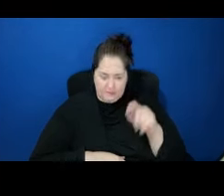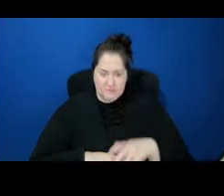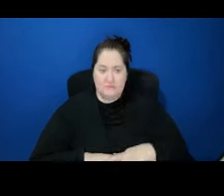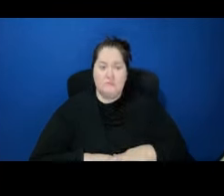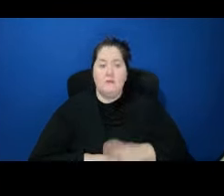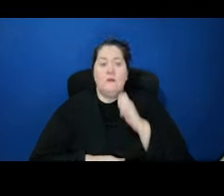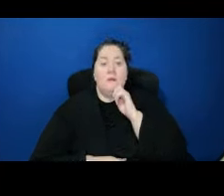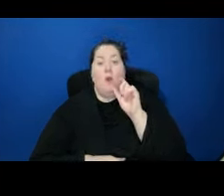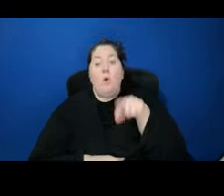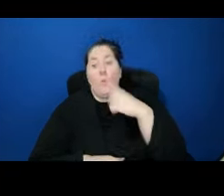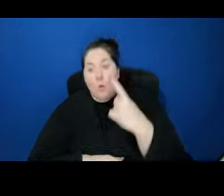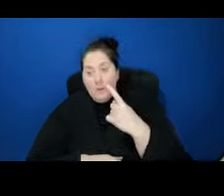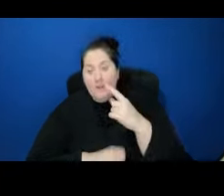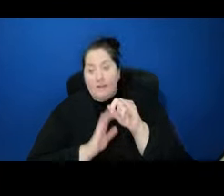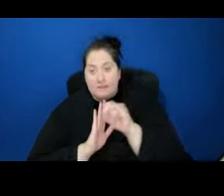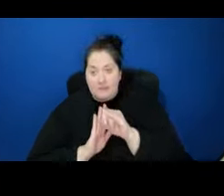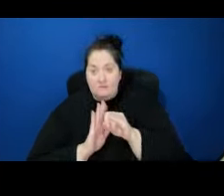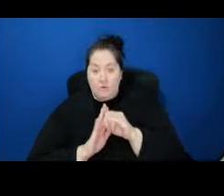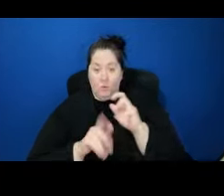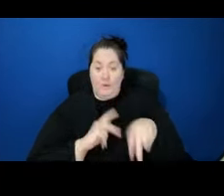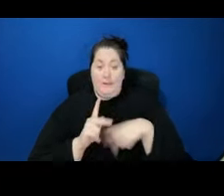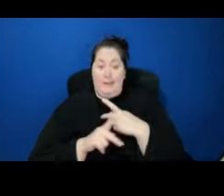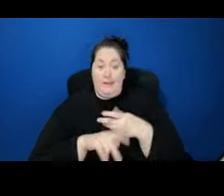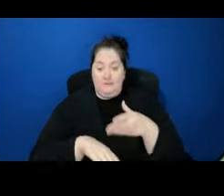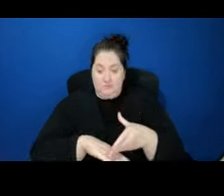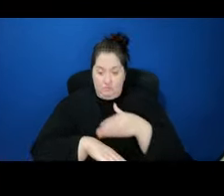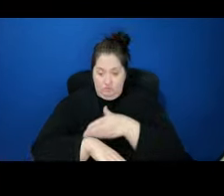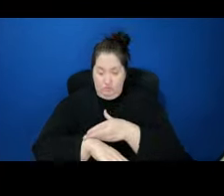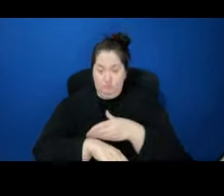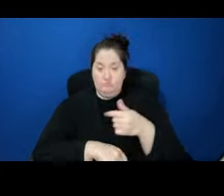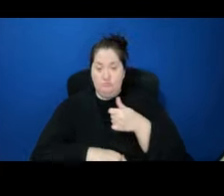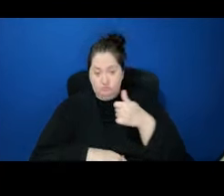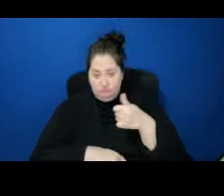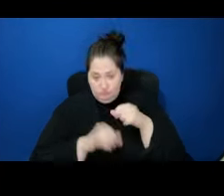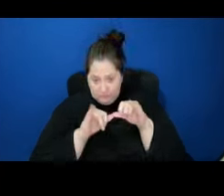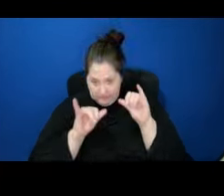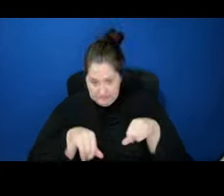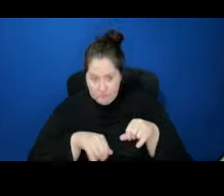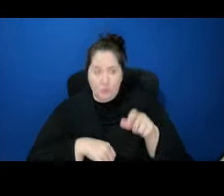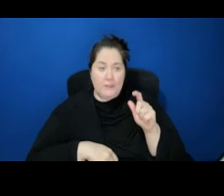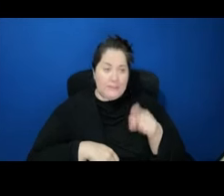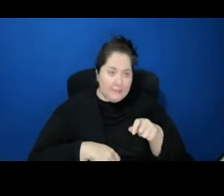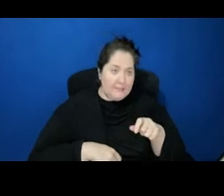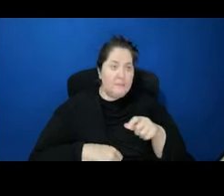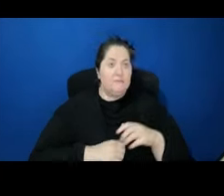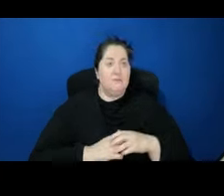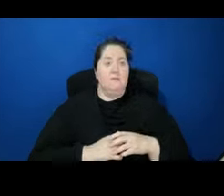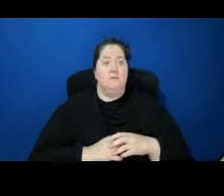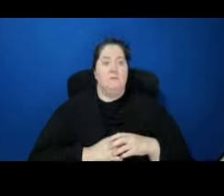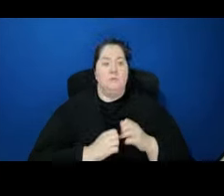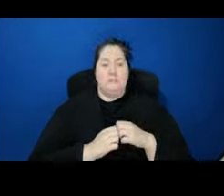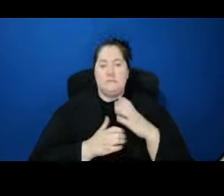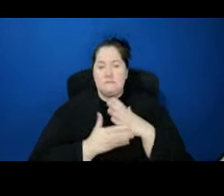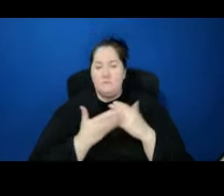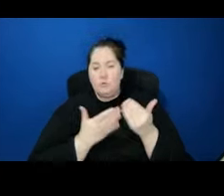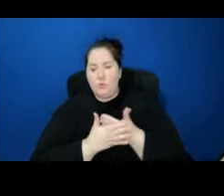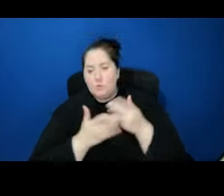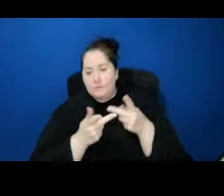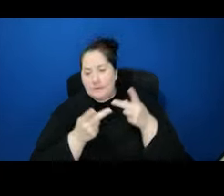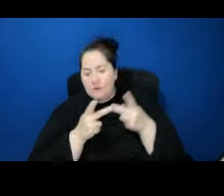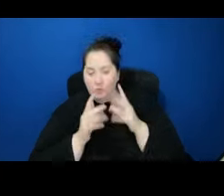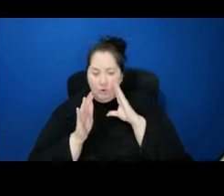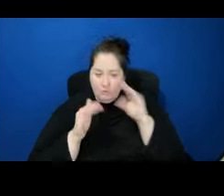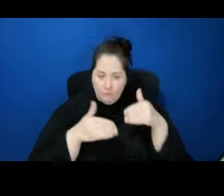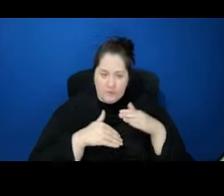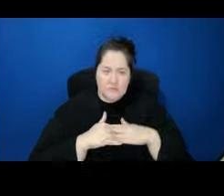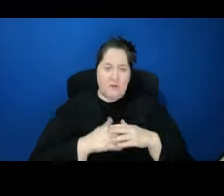only identifying the kinds of improvements in our transportation system that we'll need around some of the new places that we're focusing